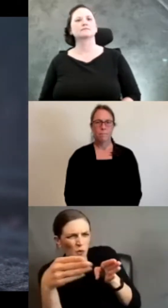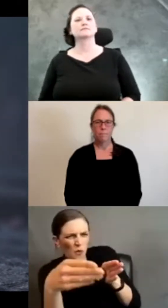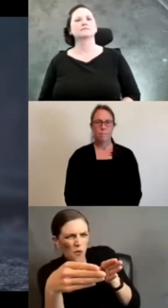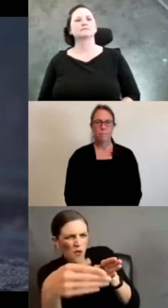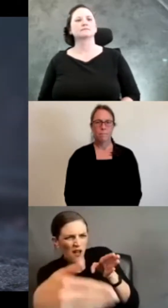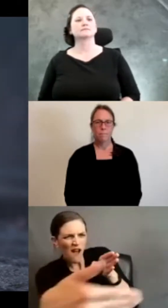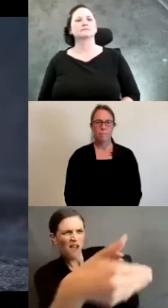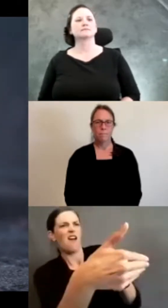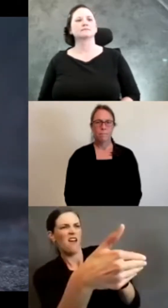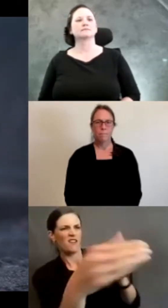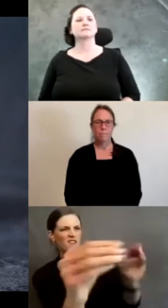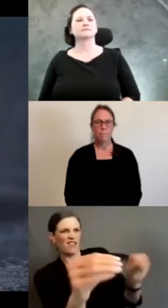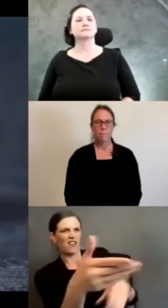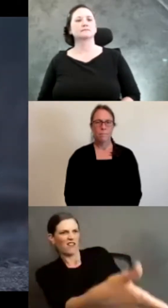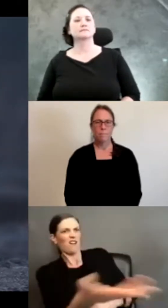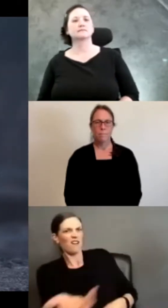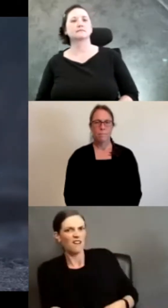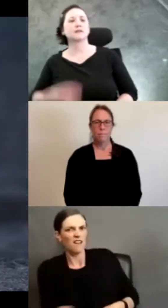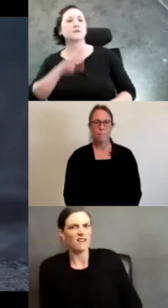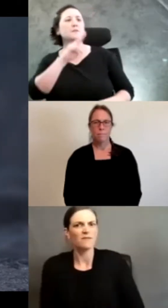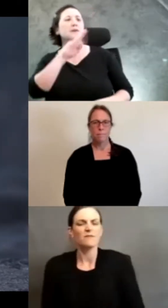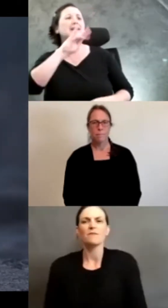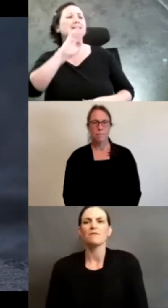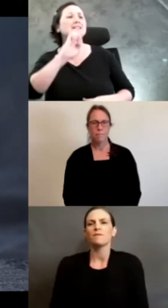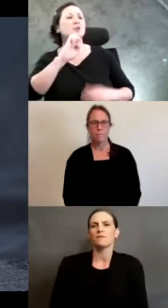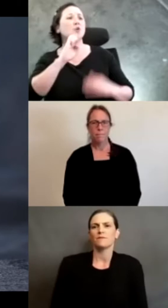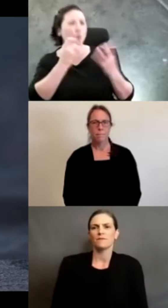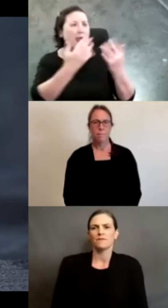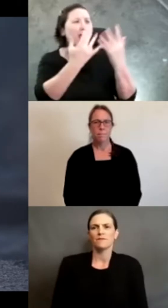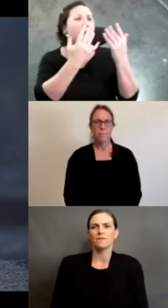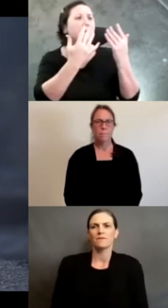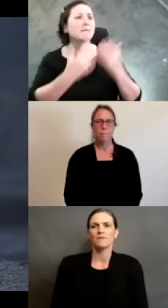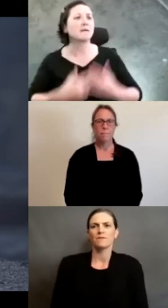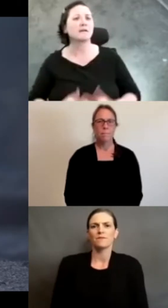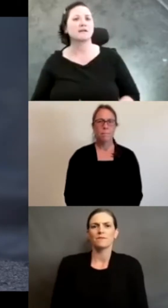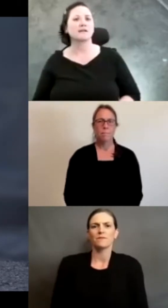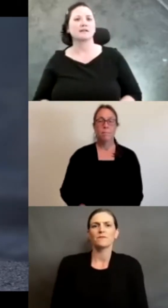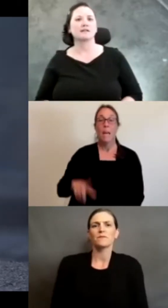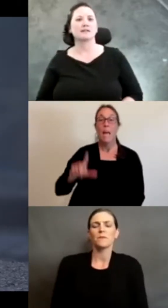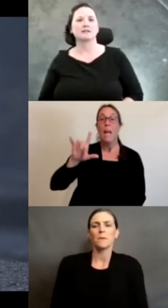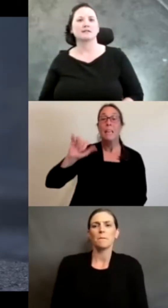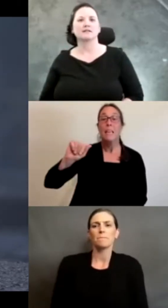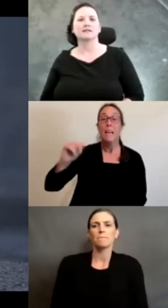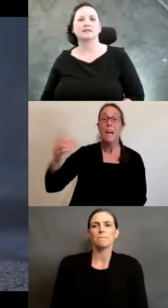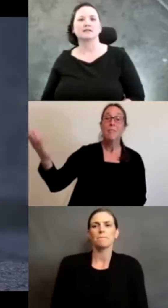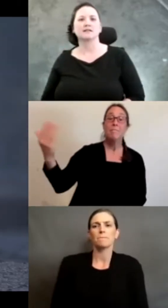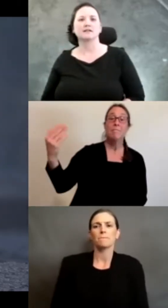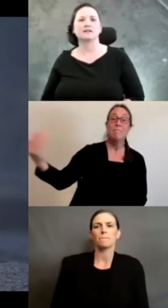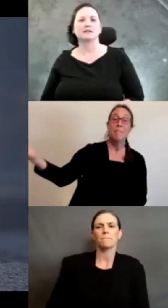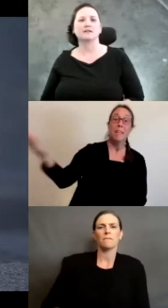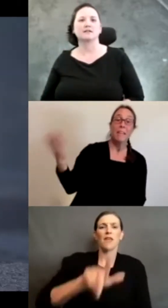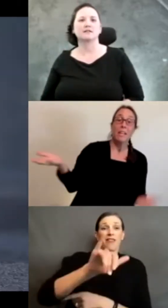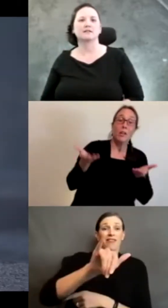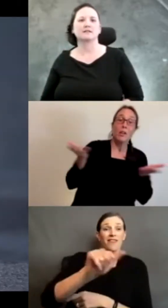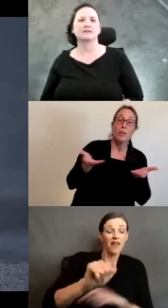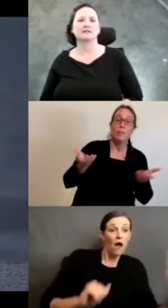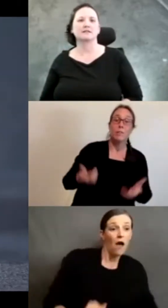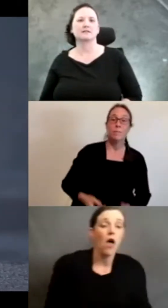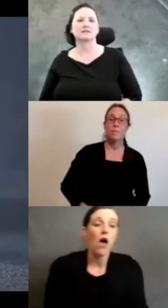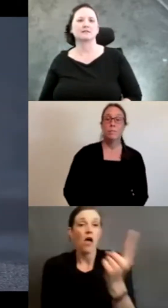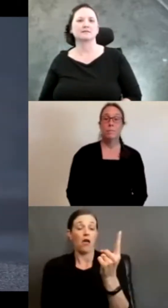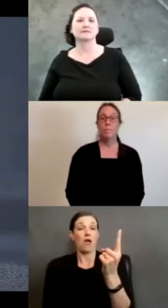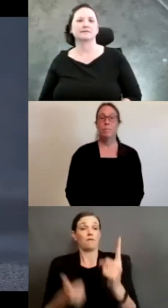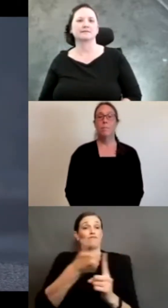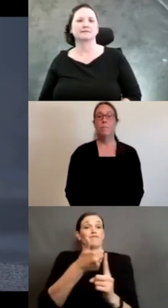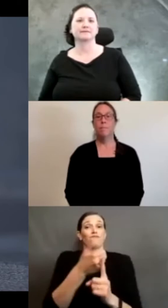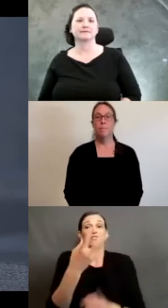wait up! Leah, over here. Leah Corbett comes around the corner. She is 16 years old with dark